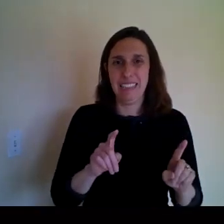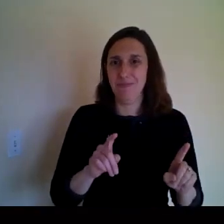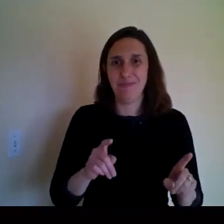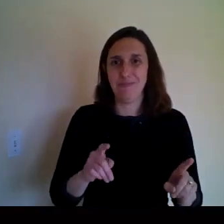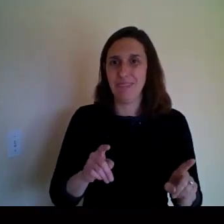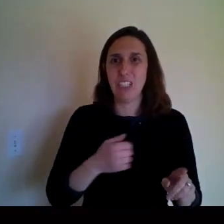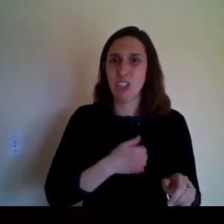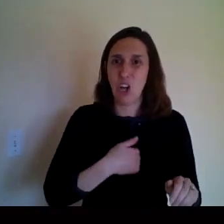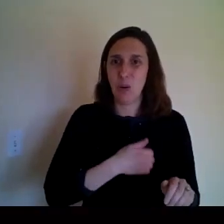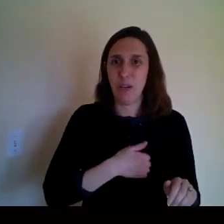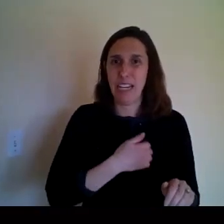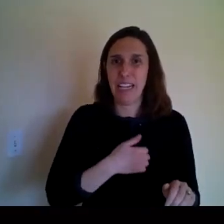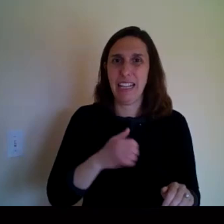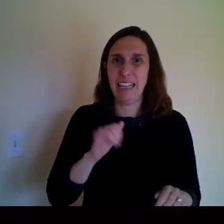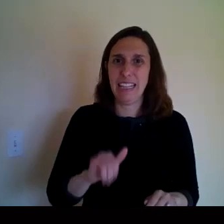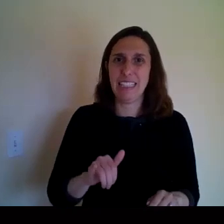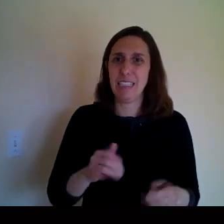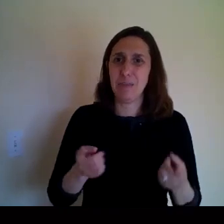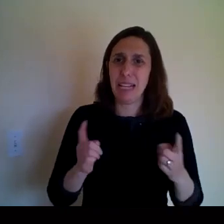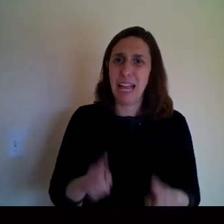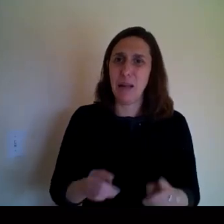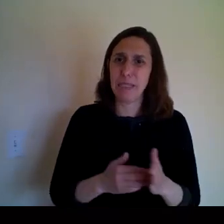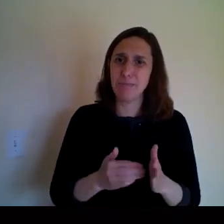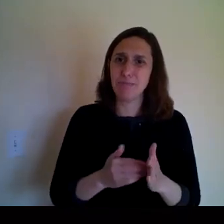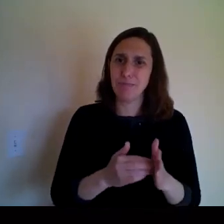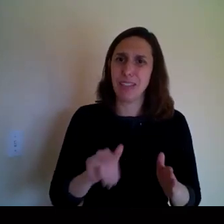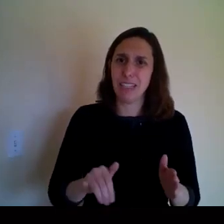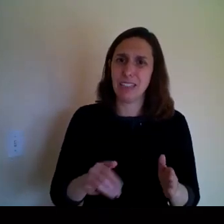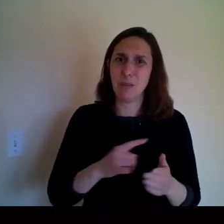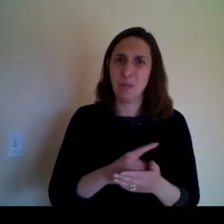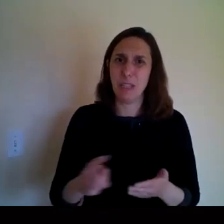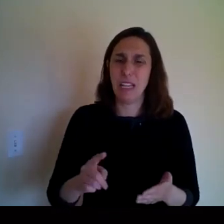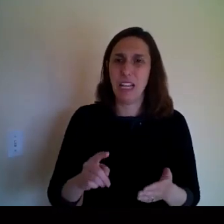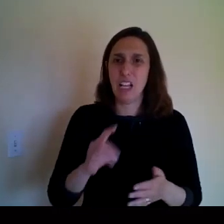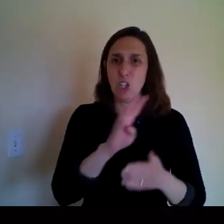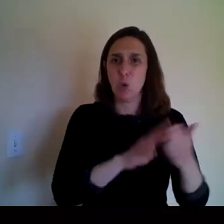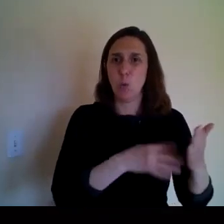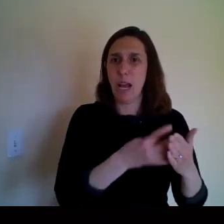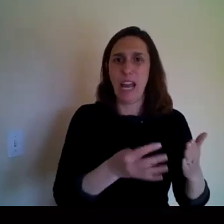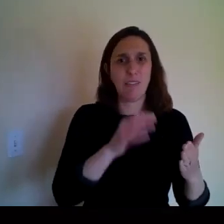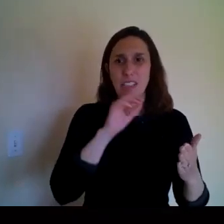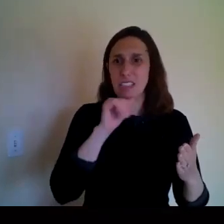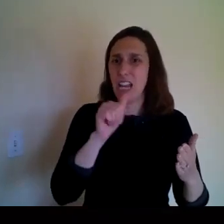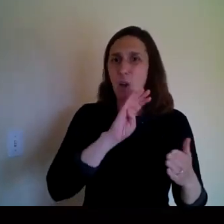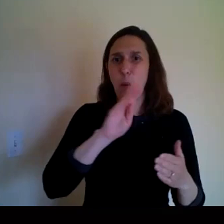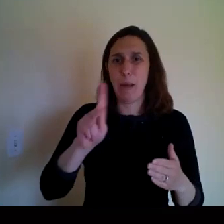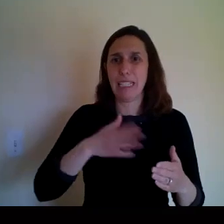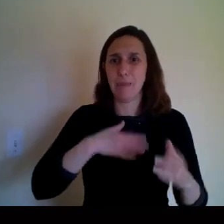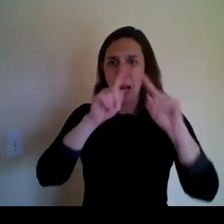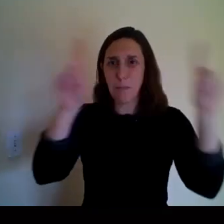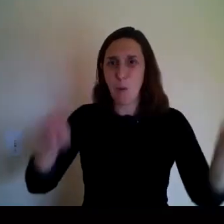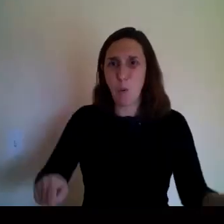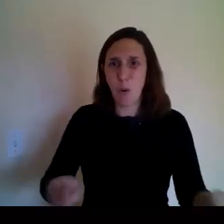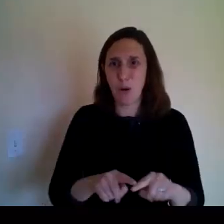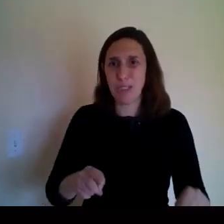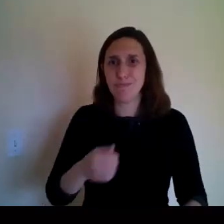here. This has been happening this week, that the graph doesn't switch over. And I don't know